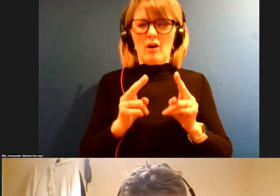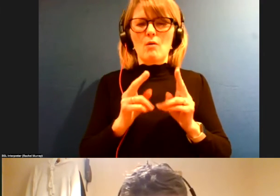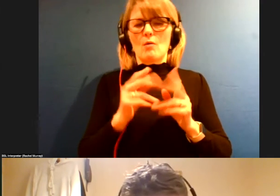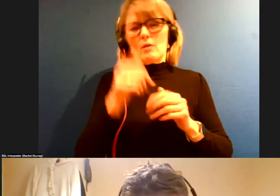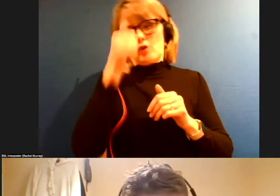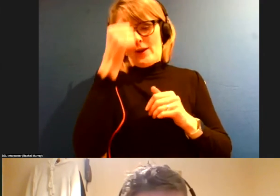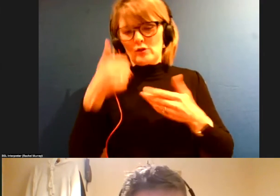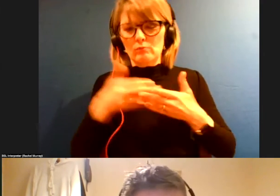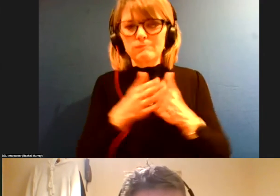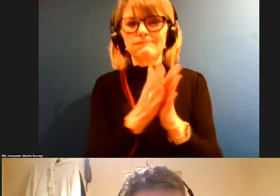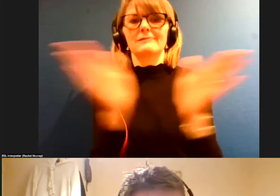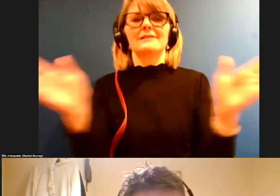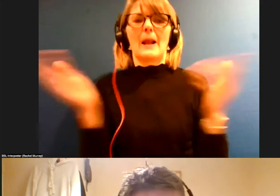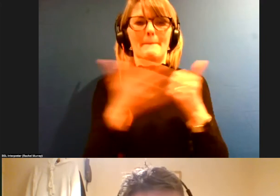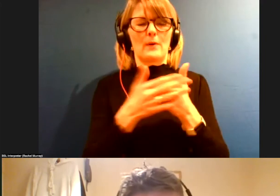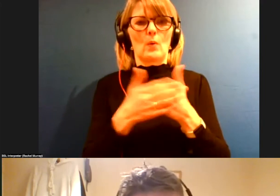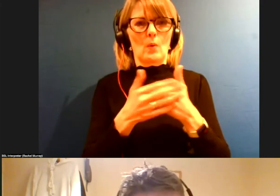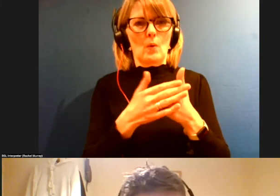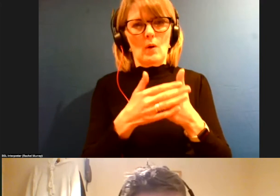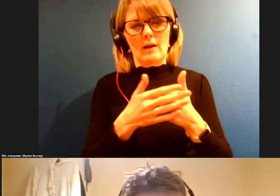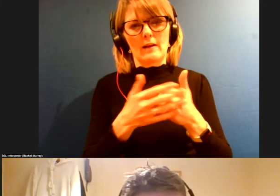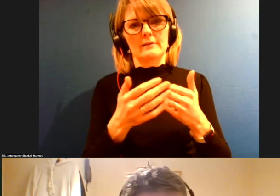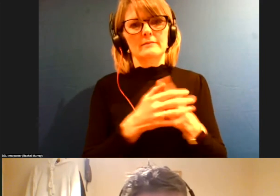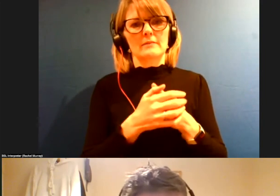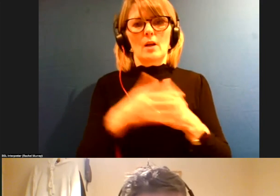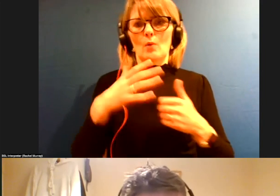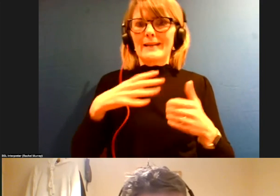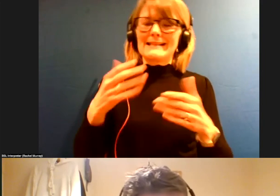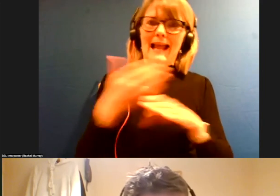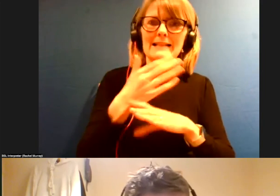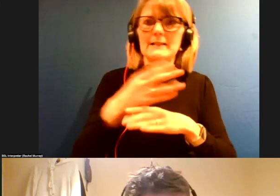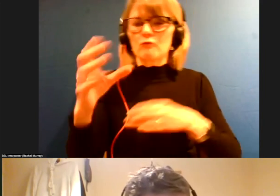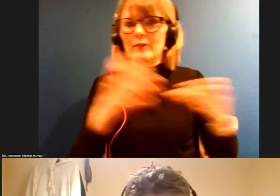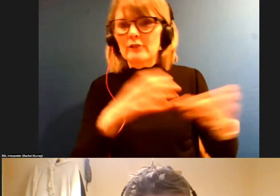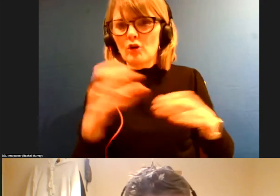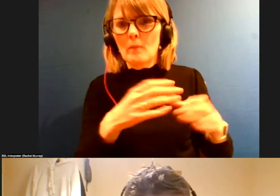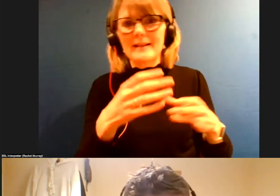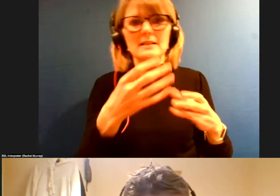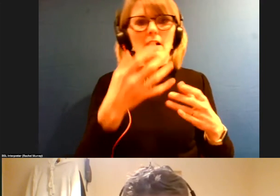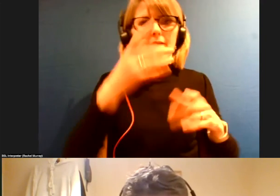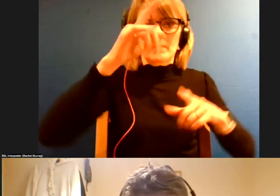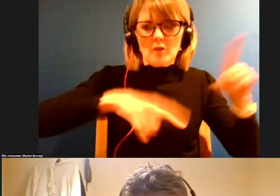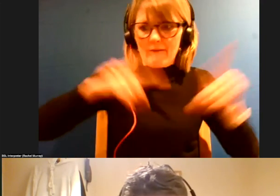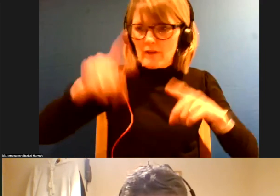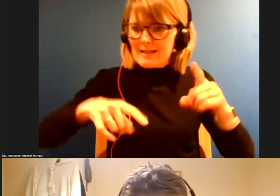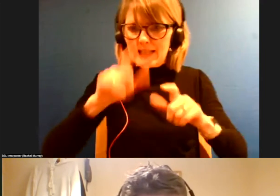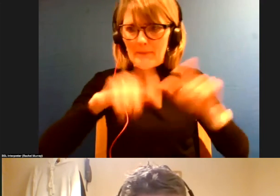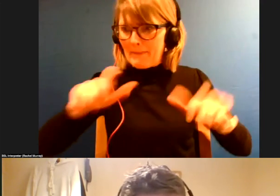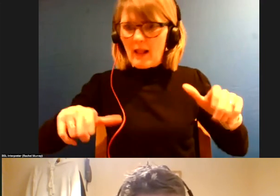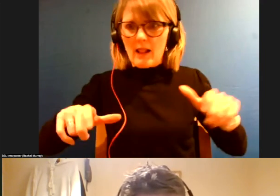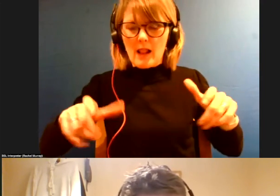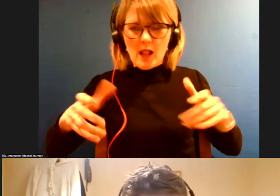manner. There needs to be active recruitment of the diversity of people,